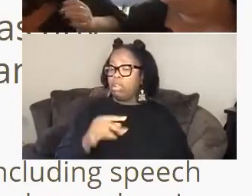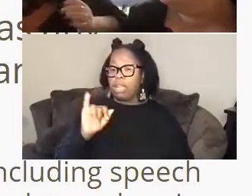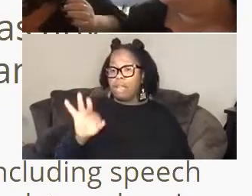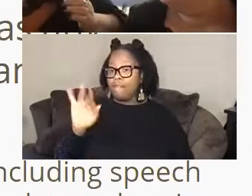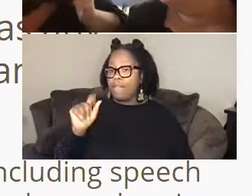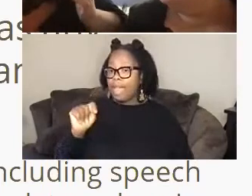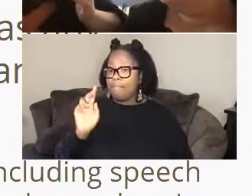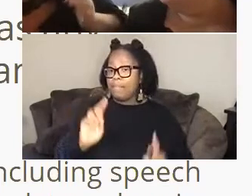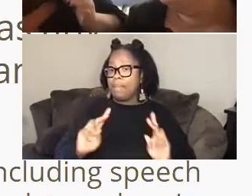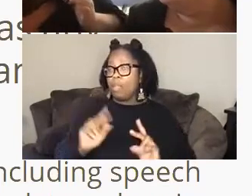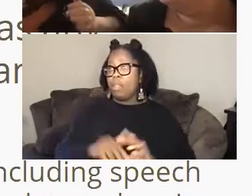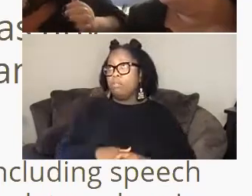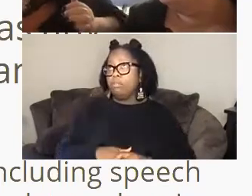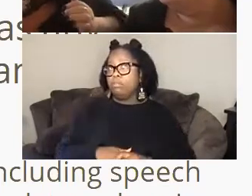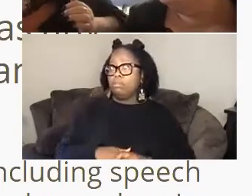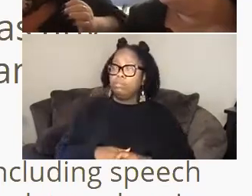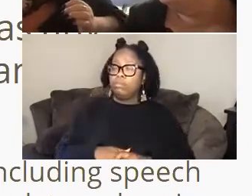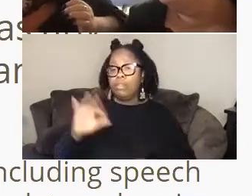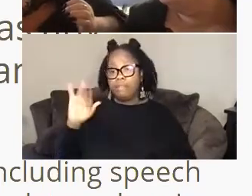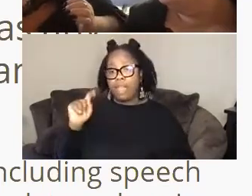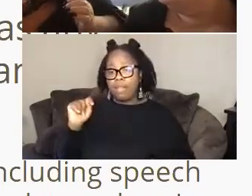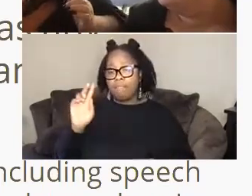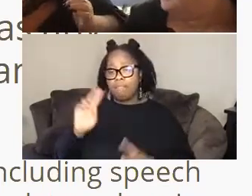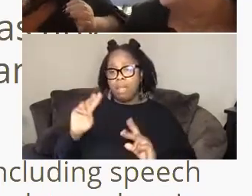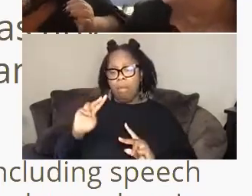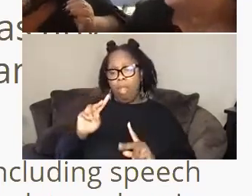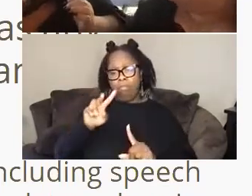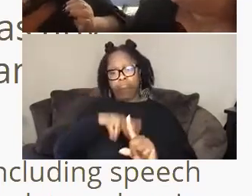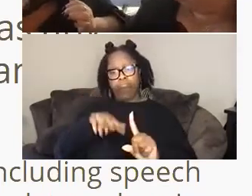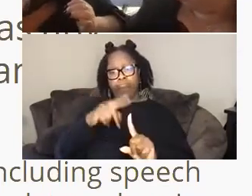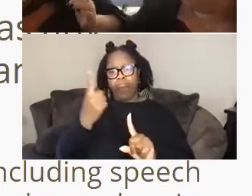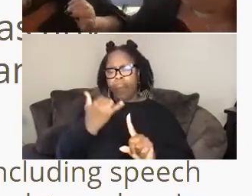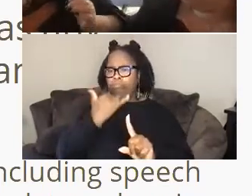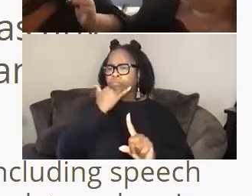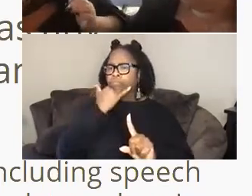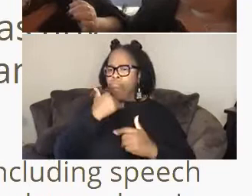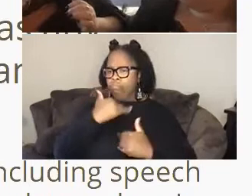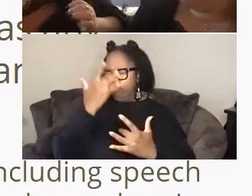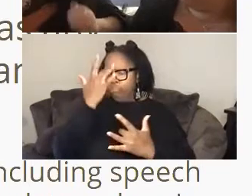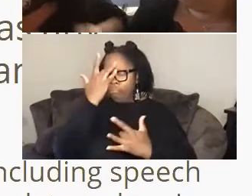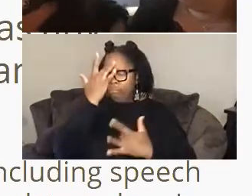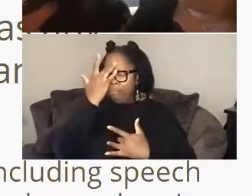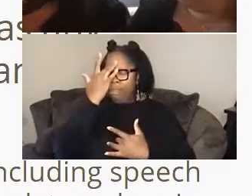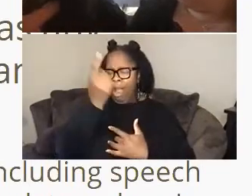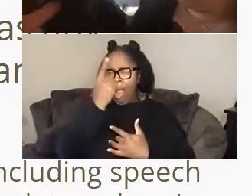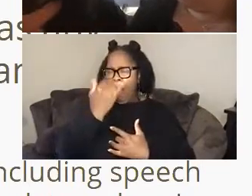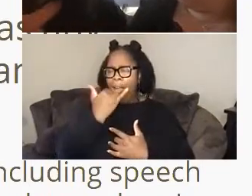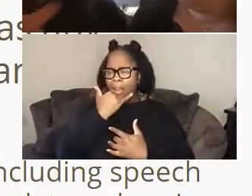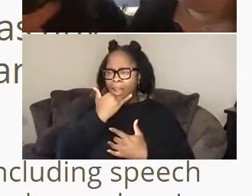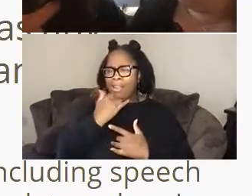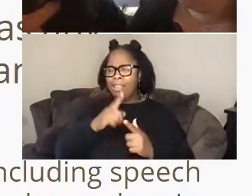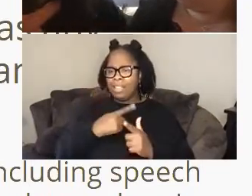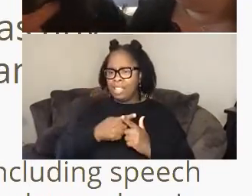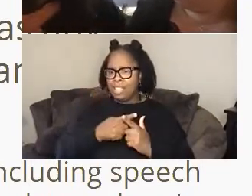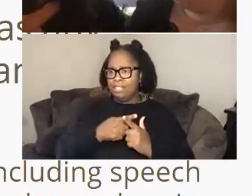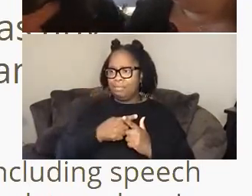treated as having something wrong or having a disease or disorder or condition, then laws